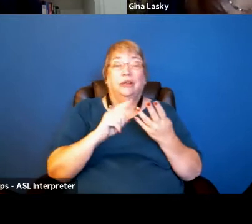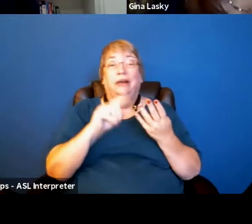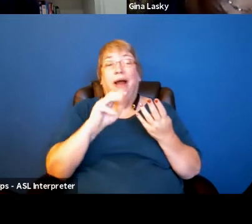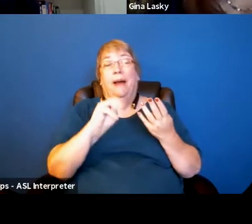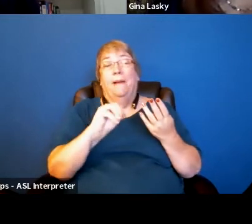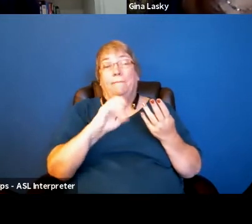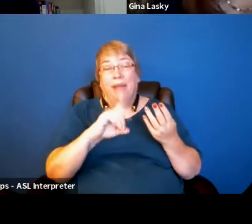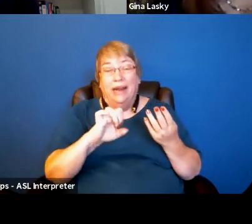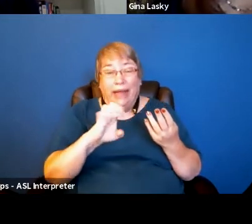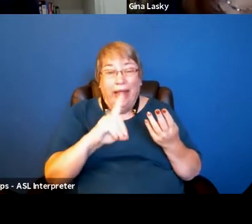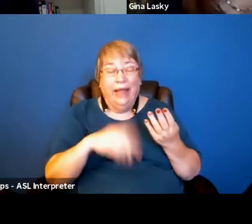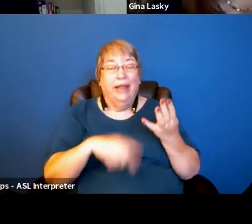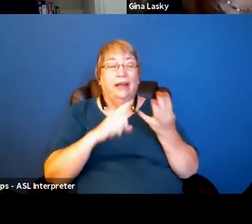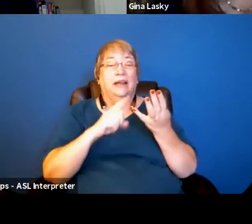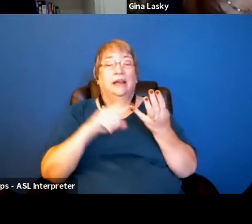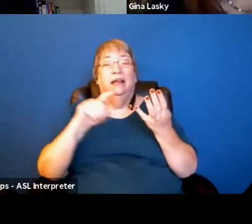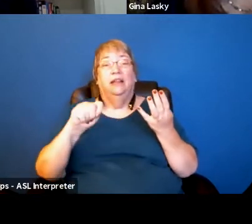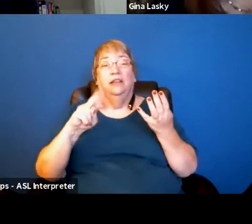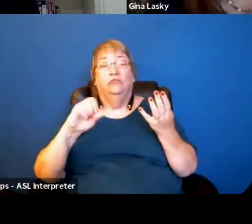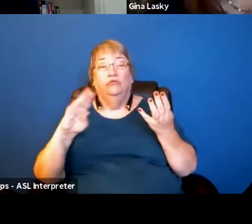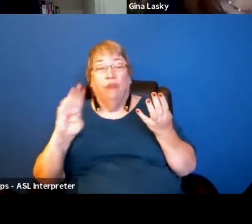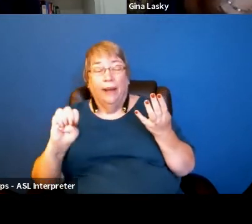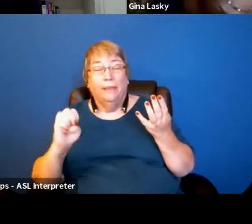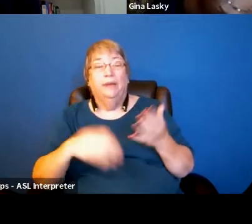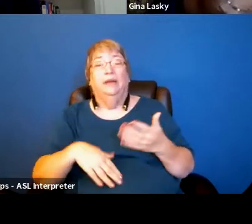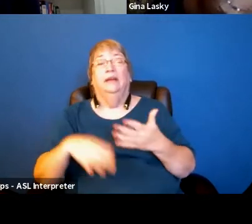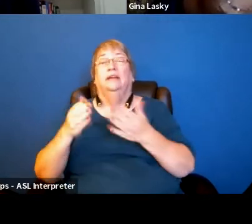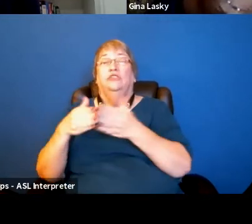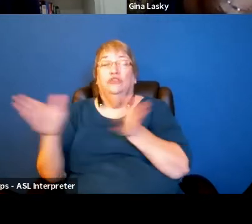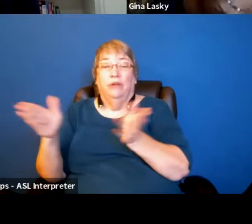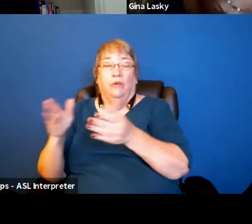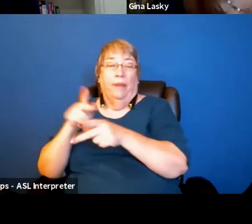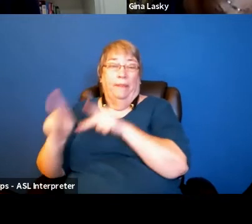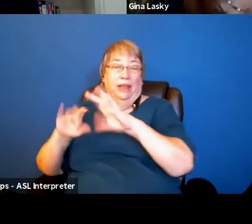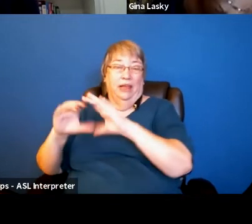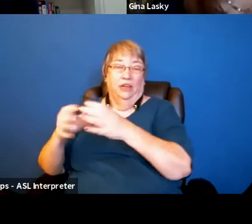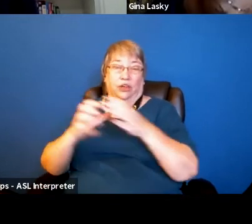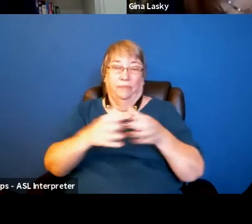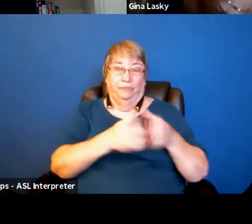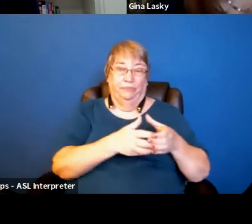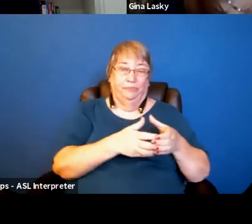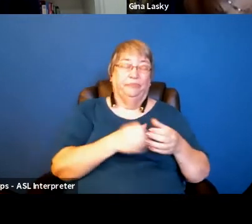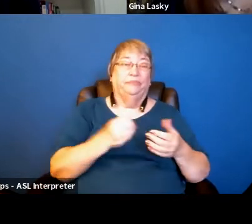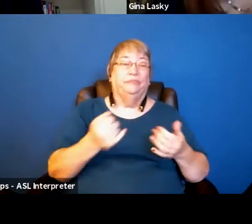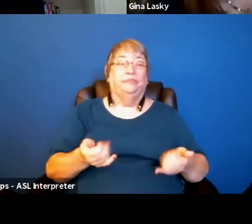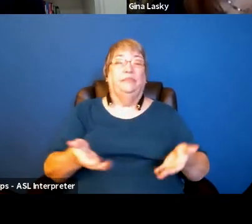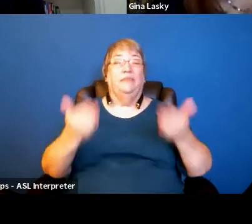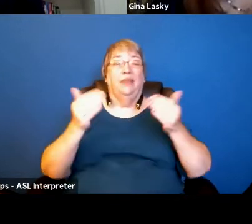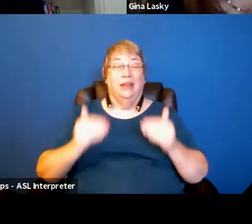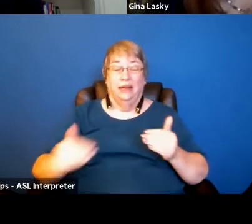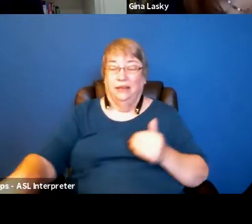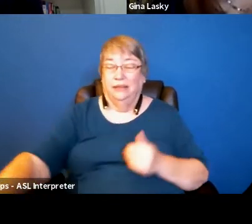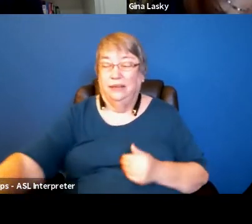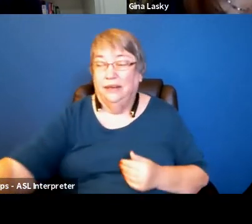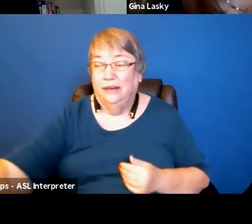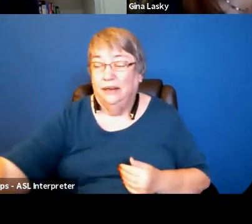general population and safety net population. So moving to the next slide, the analysis of behavioral